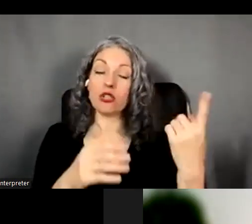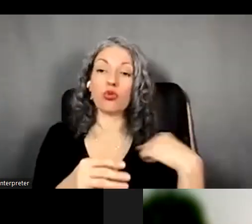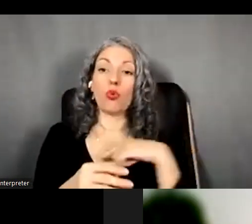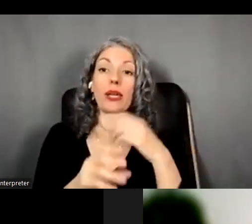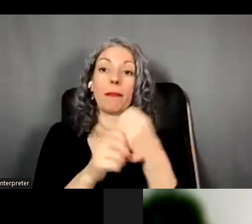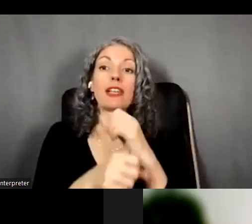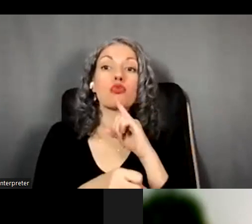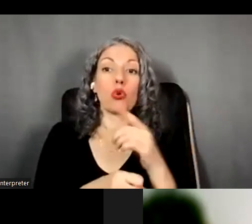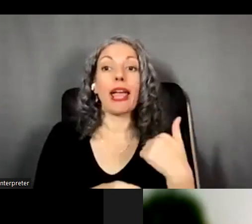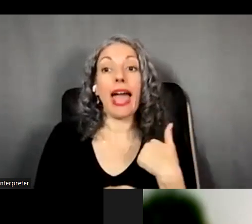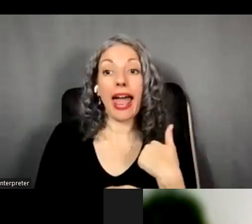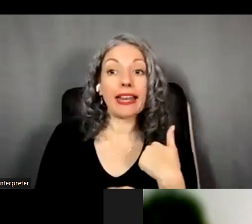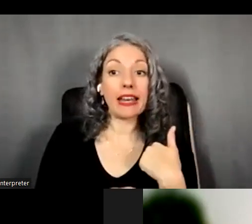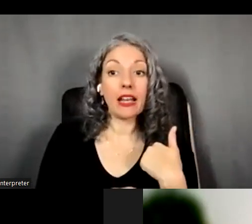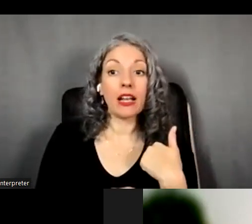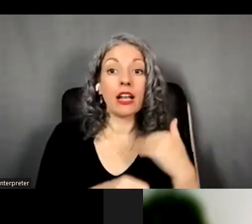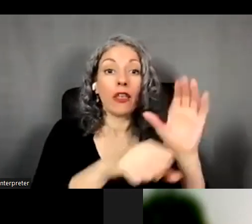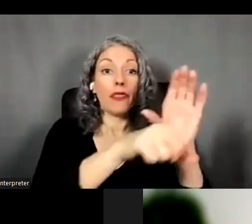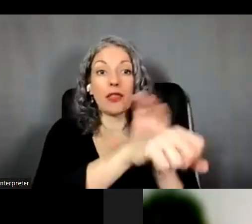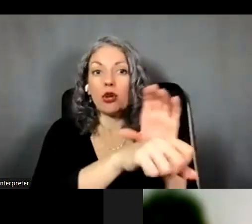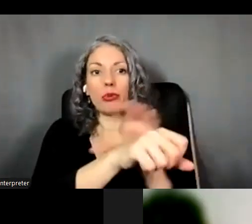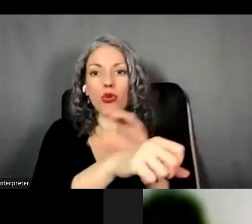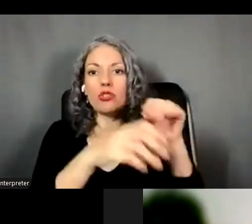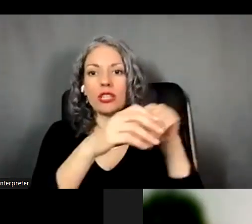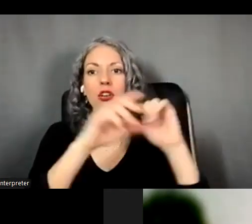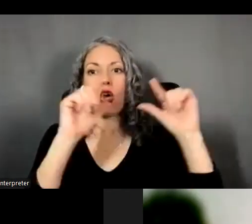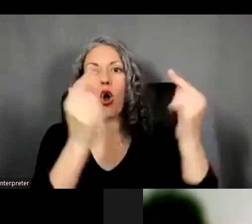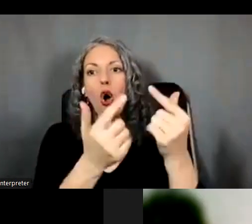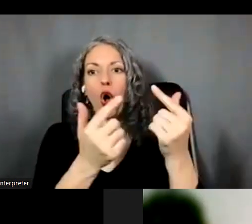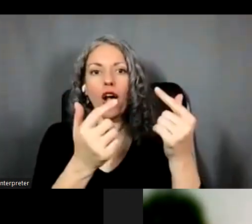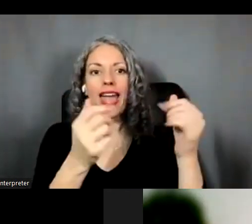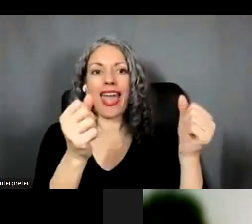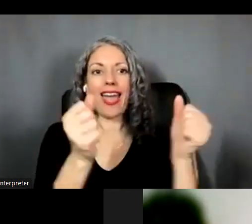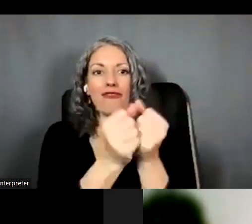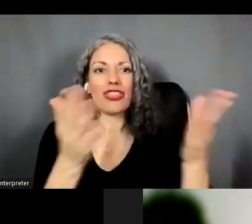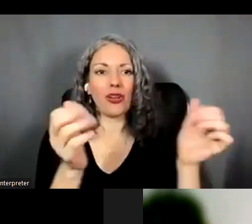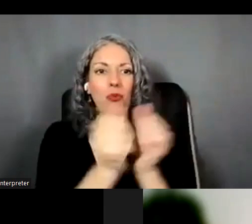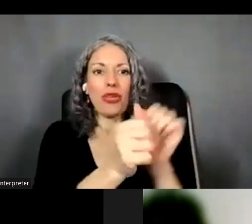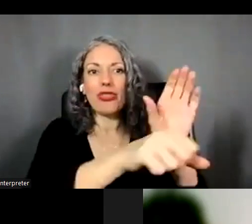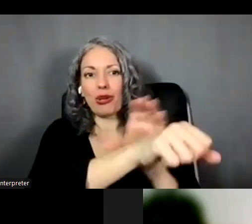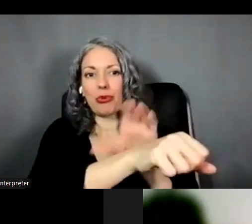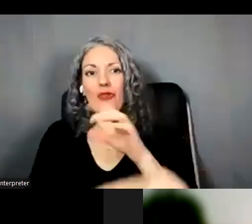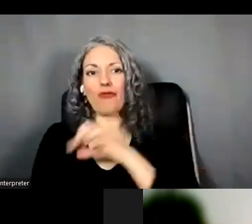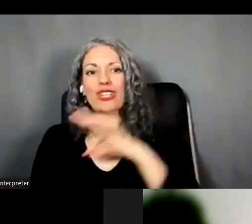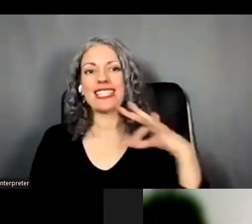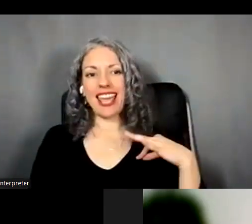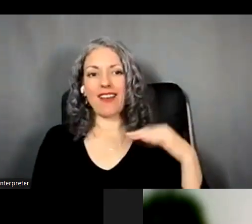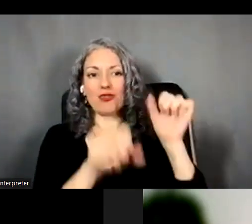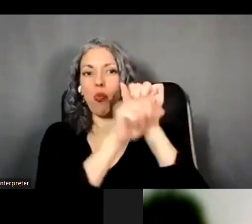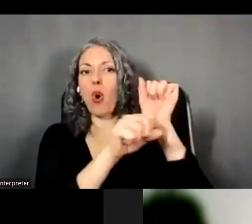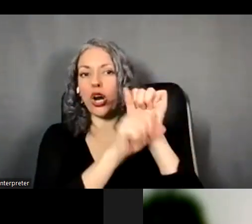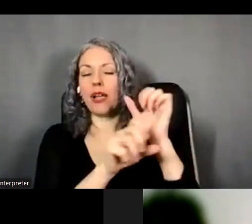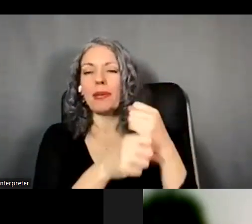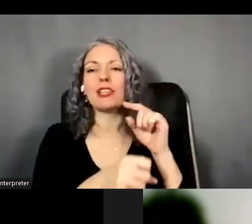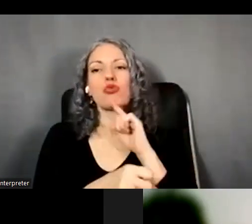had, the computers and all of the stuff that goes with computers for staff to do the work. Made sure that we